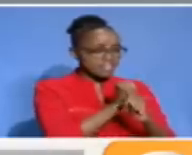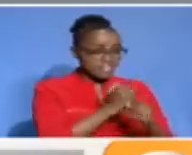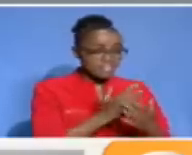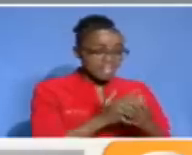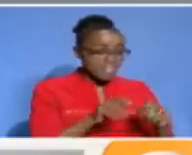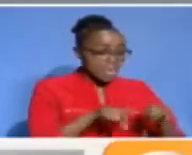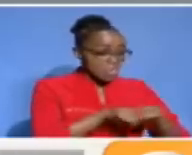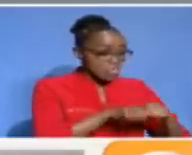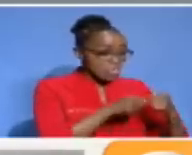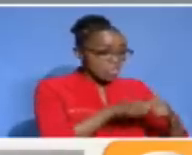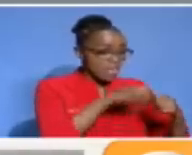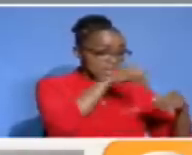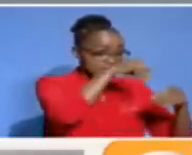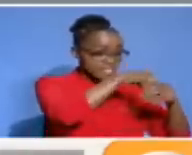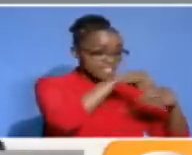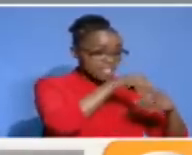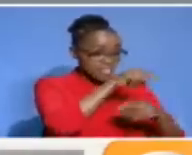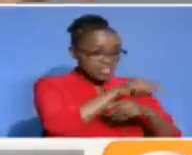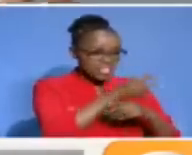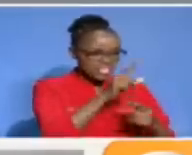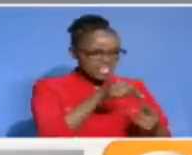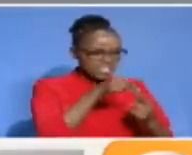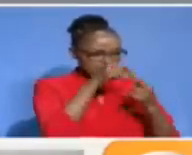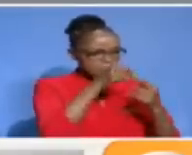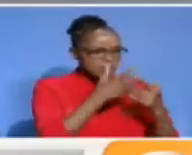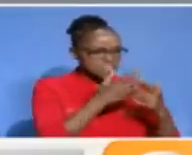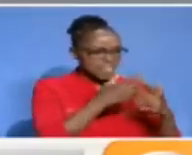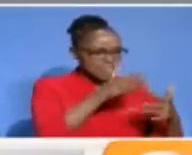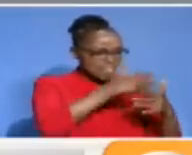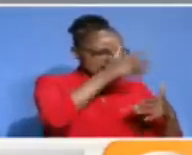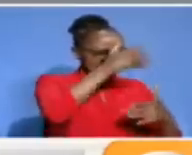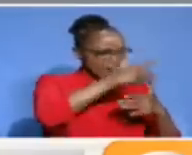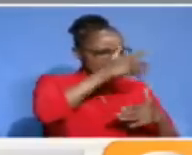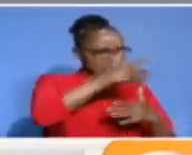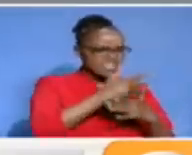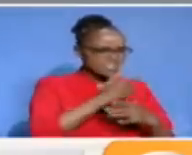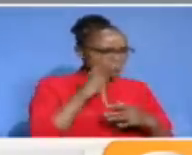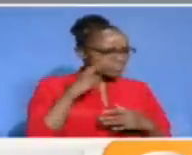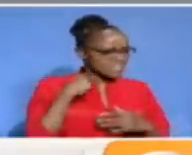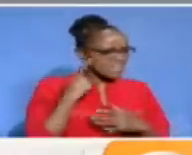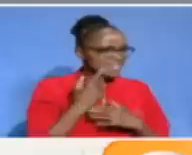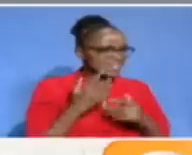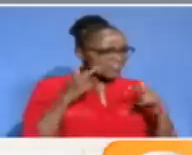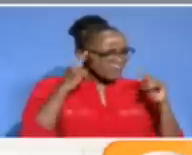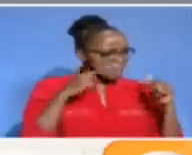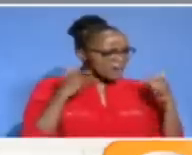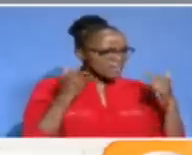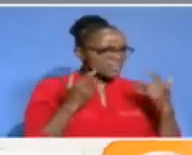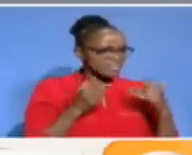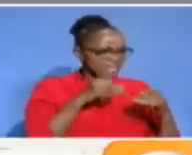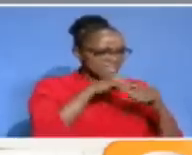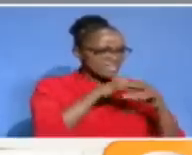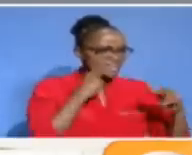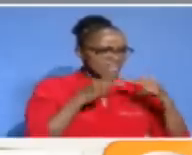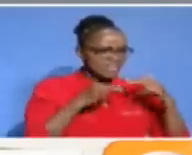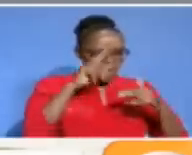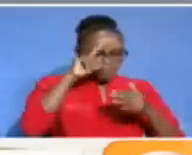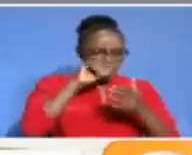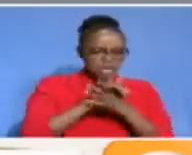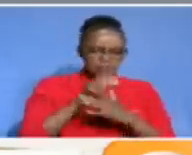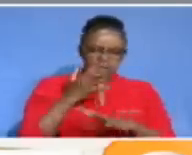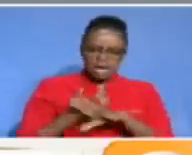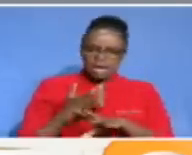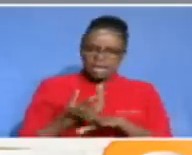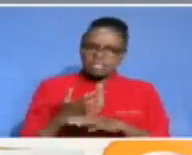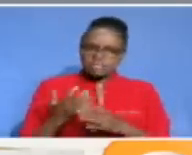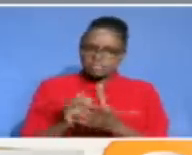damage in the inside of these, especially glasses, it was just crazy, madness. And same in the hotel. Unbelievable. Yes. Tell me